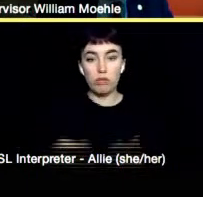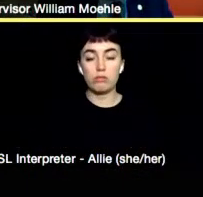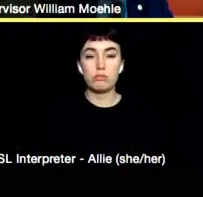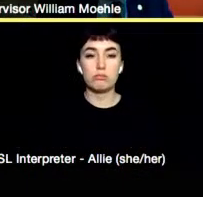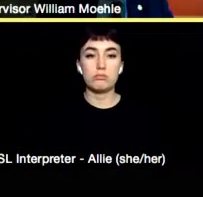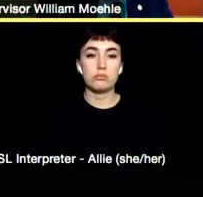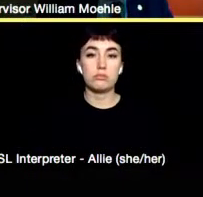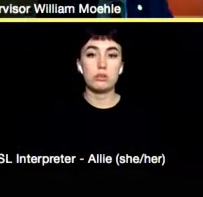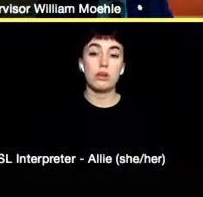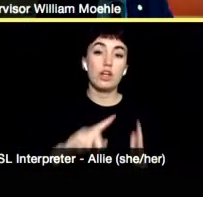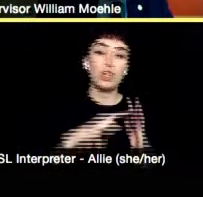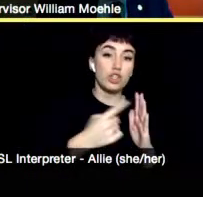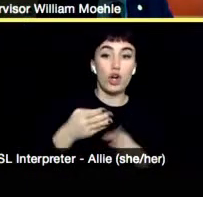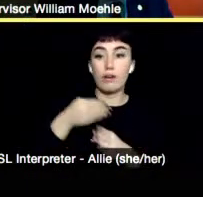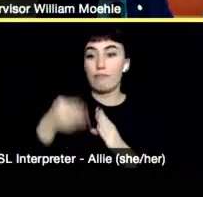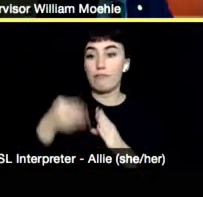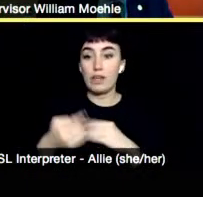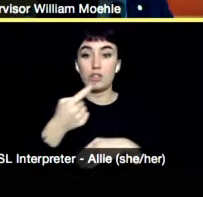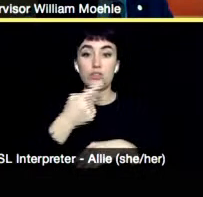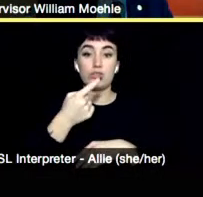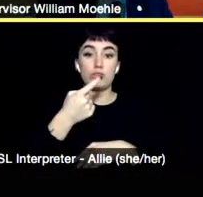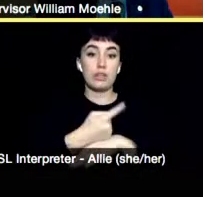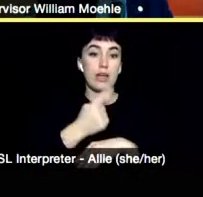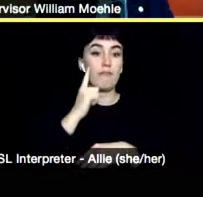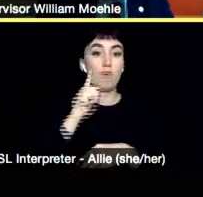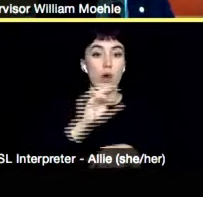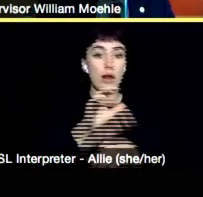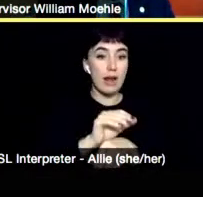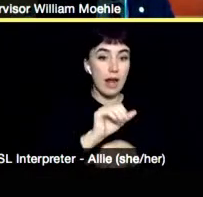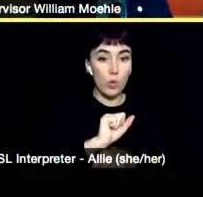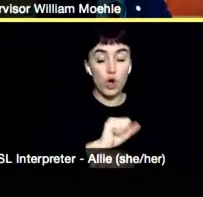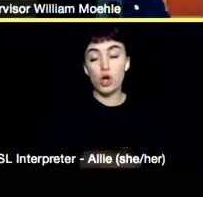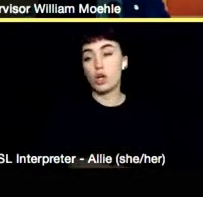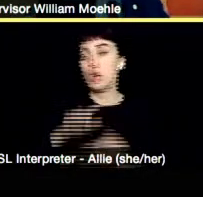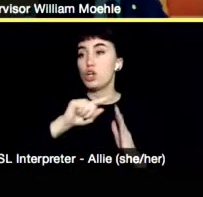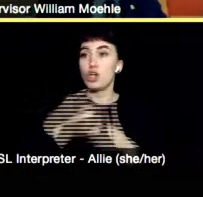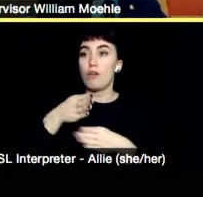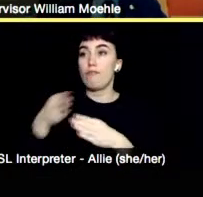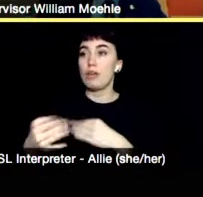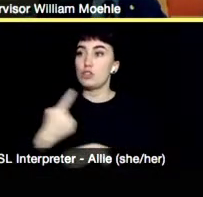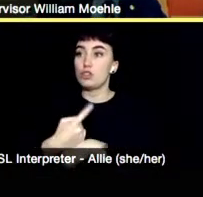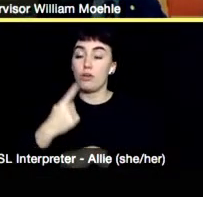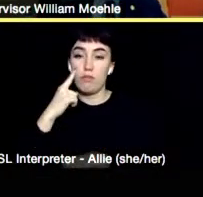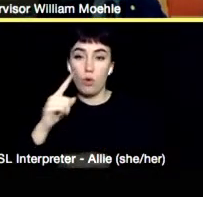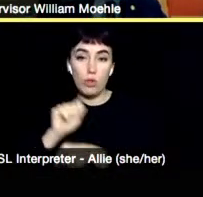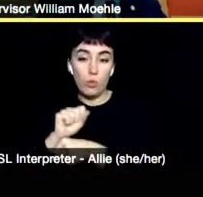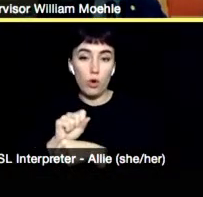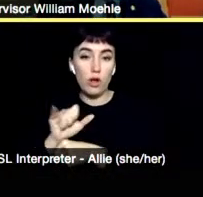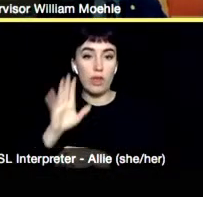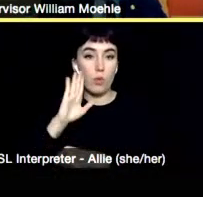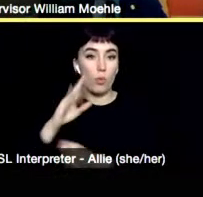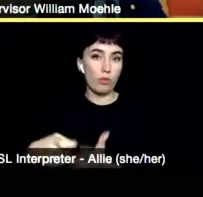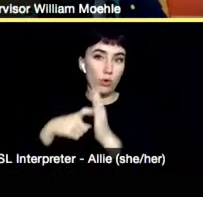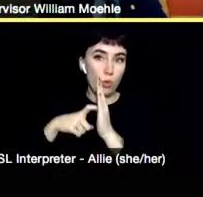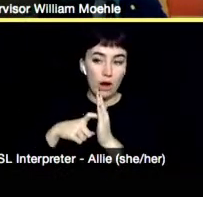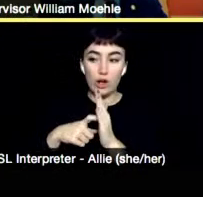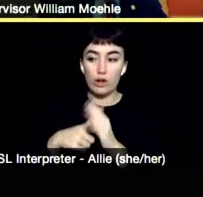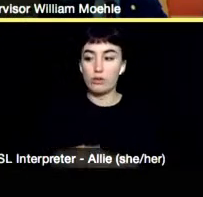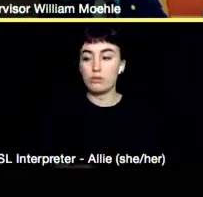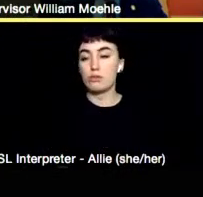Start and finish dates for the night work, start and finish dates for the work that's going to require